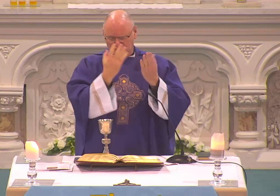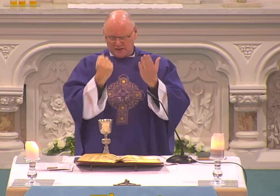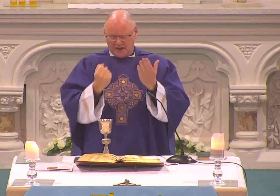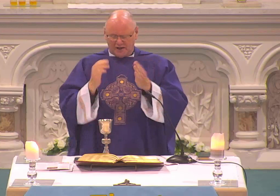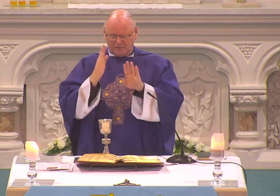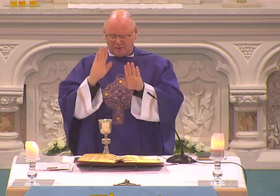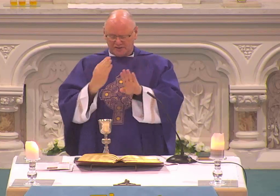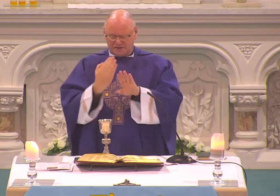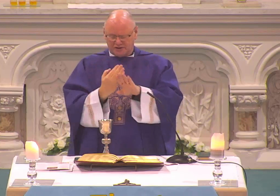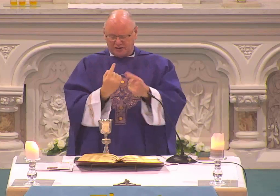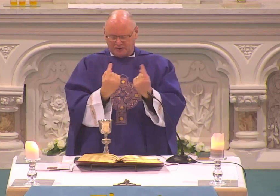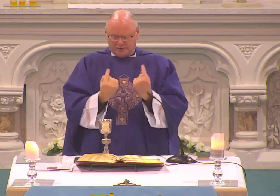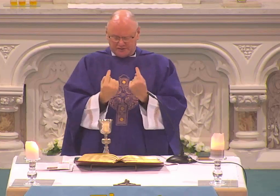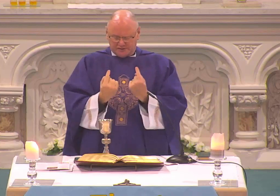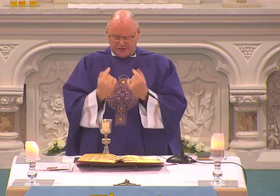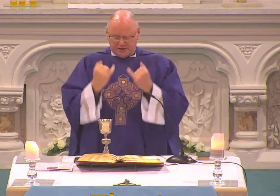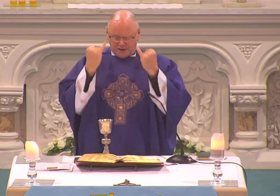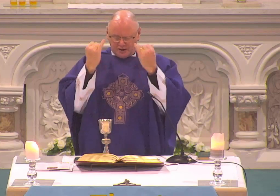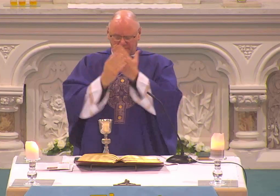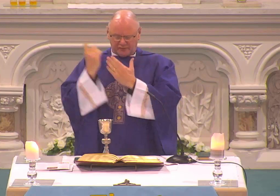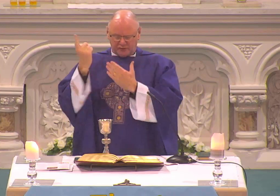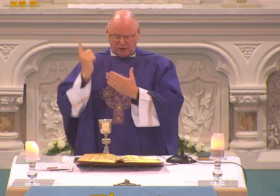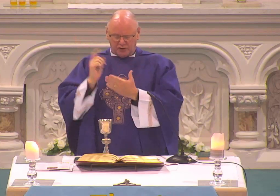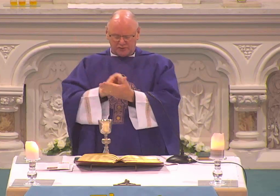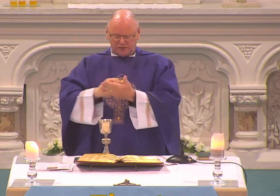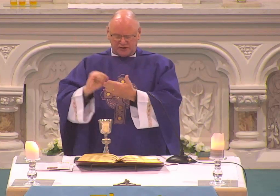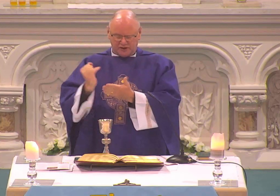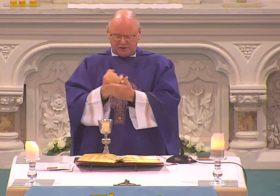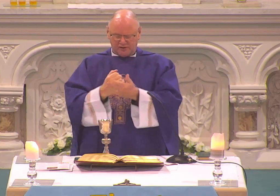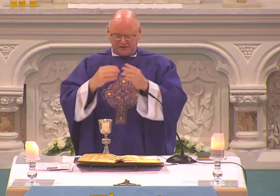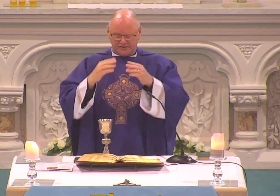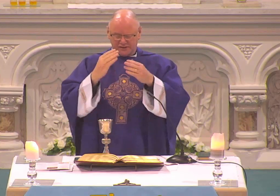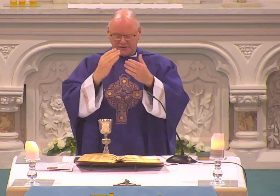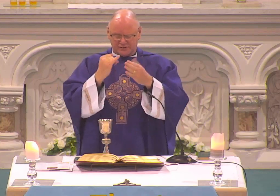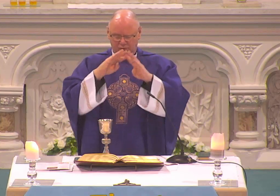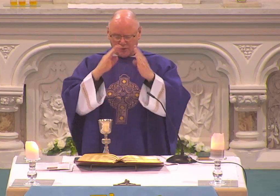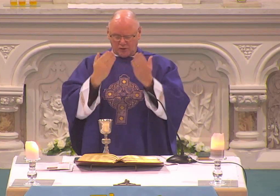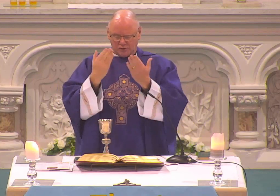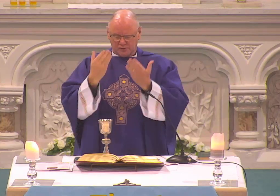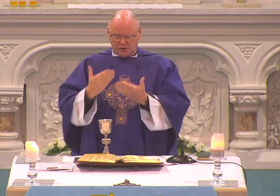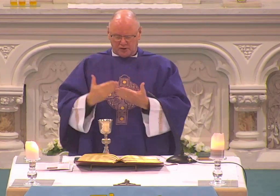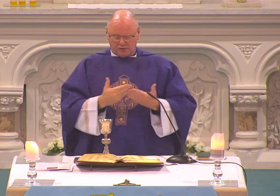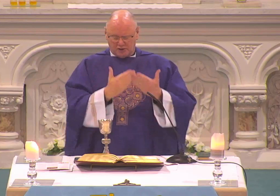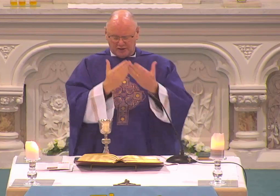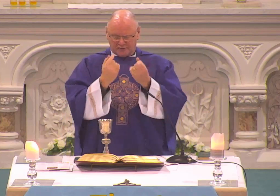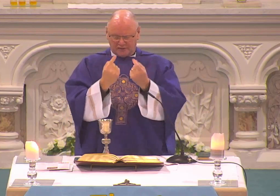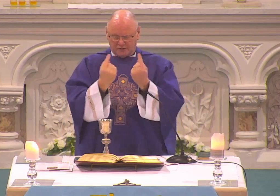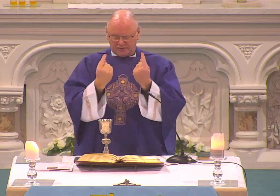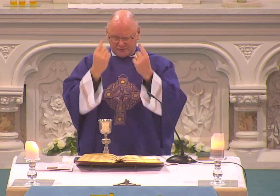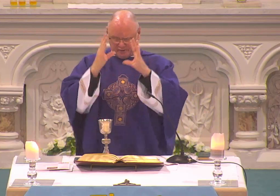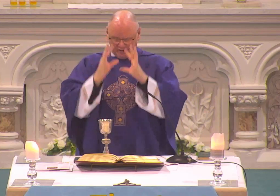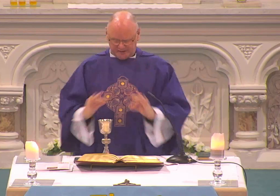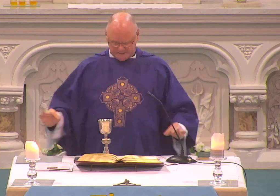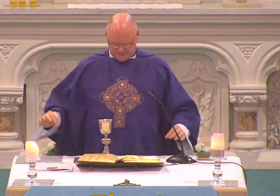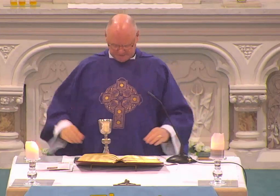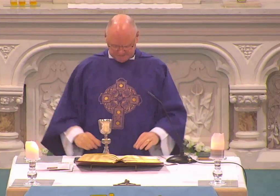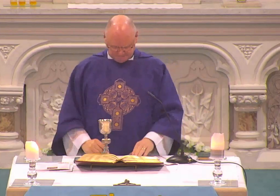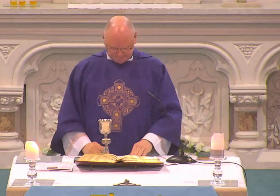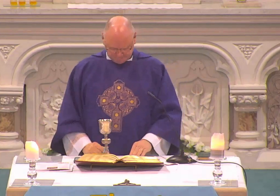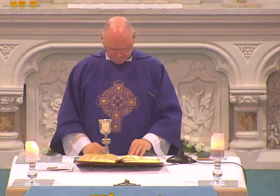world, have mercy on us. Lamb of God, you take away the sins of the world, grant us